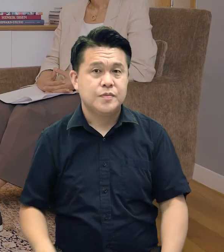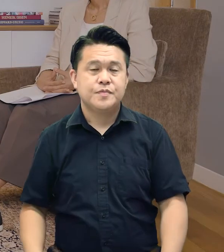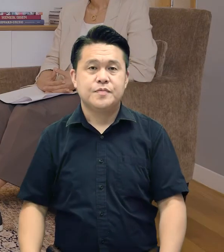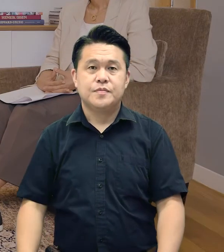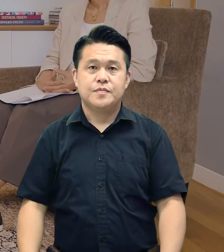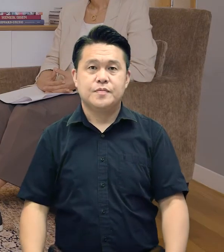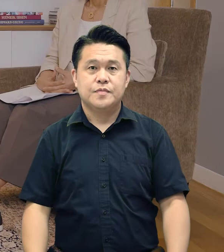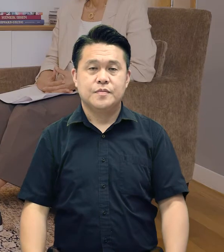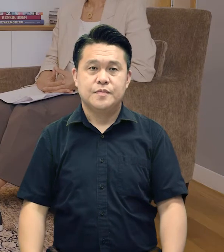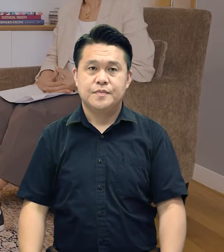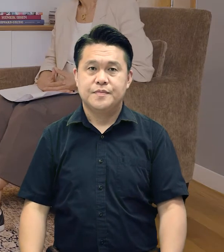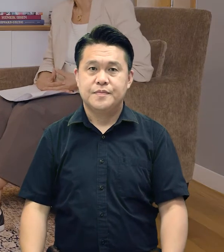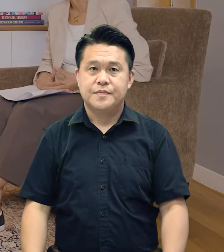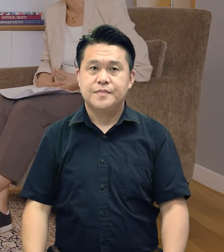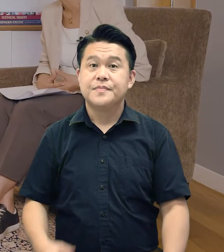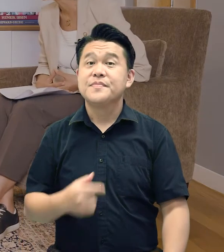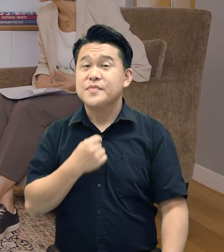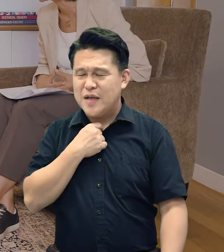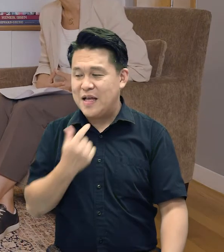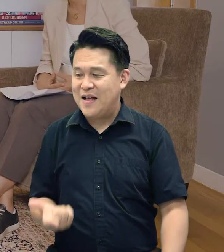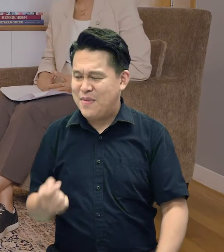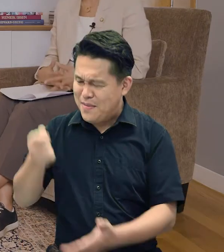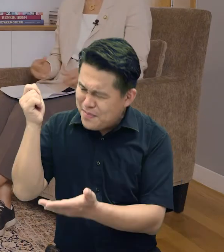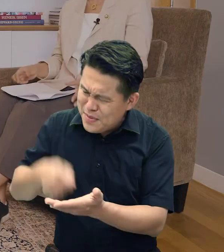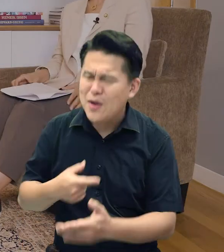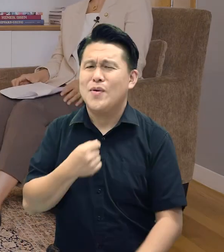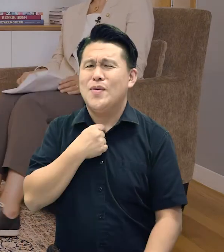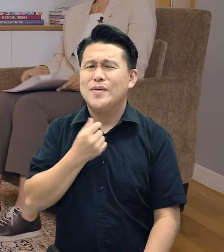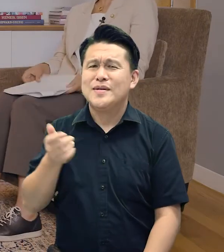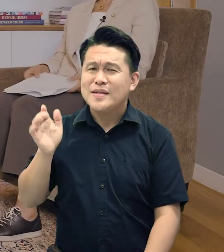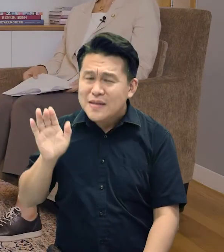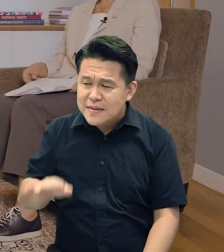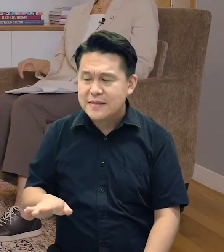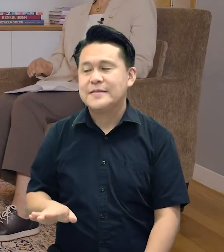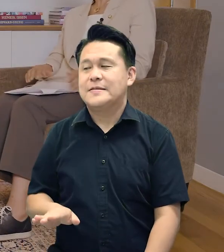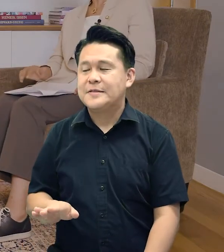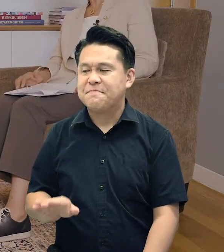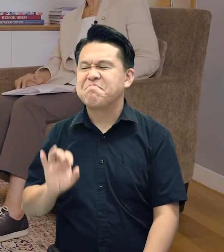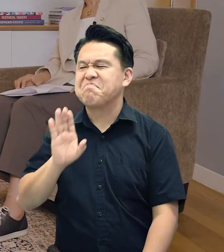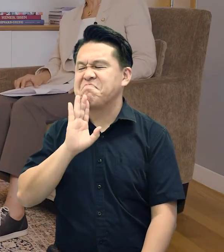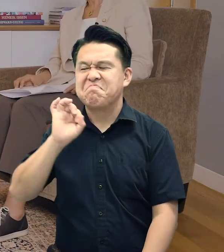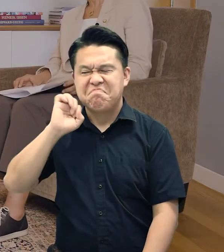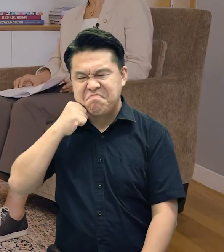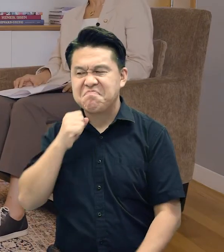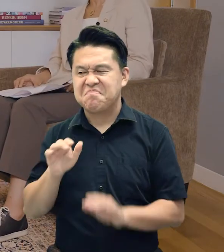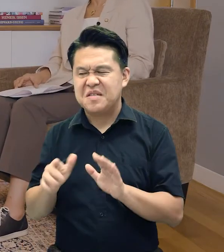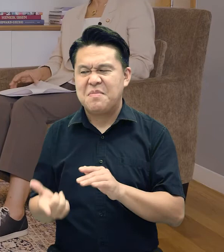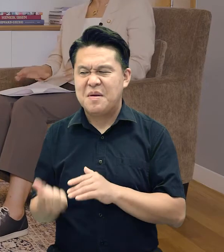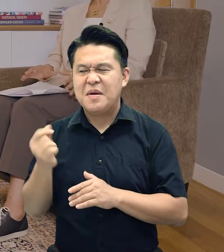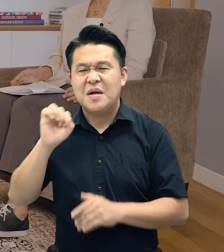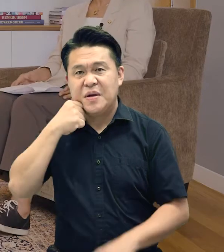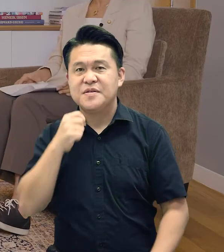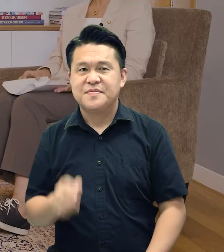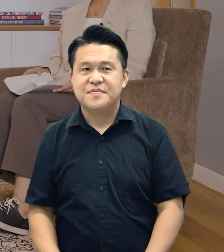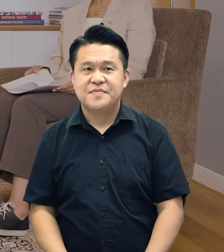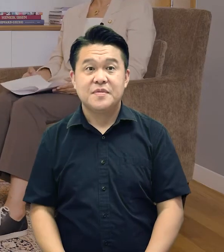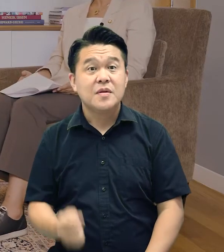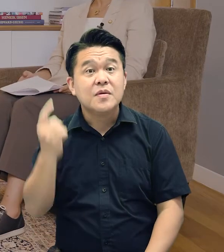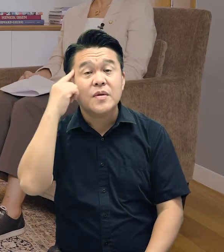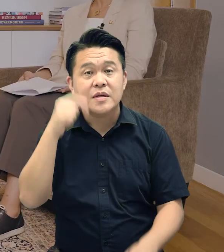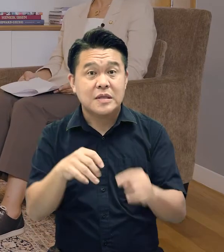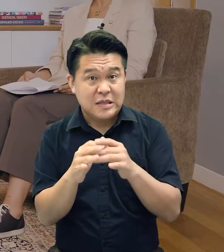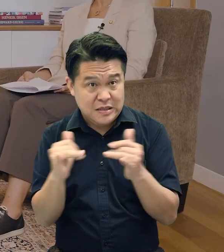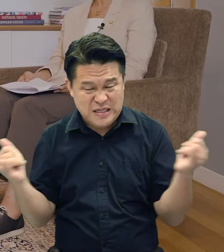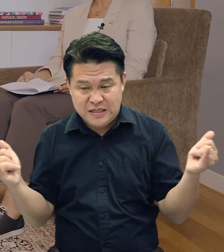decided upon very soon? I hope so. It's a difficult question, so. I realize. It's going to be very difficult. In the Minju Party, I think